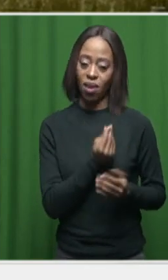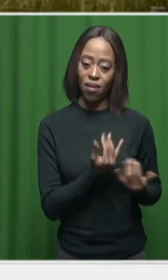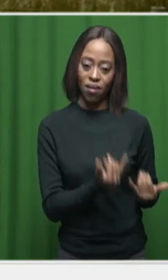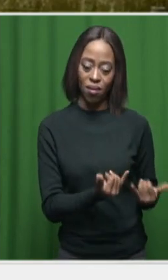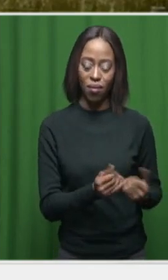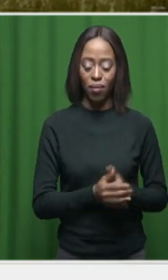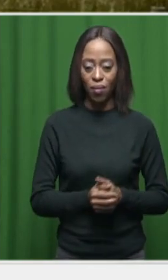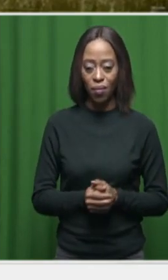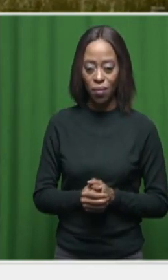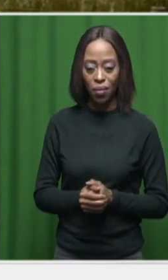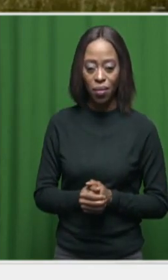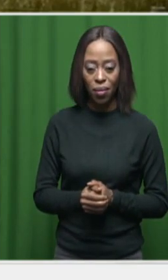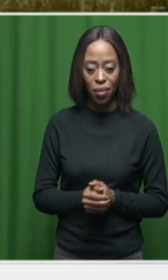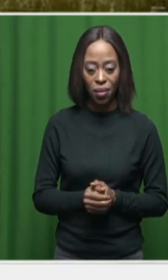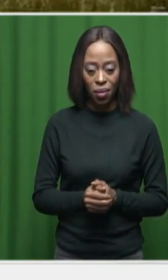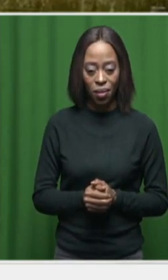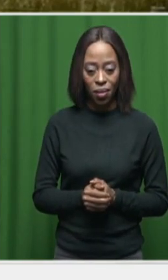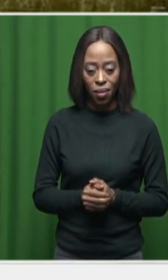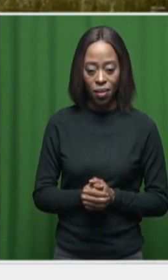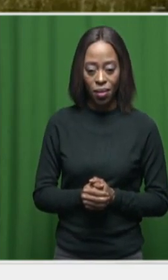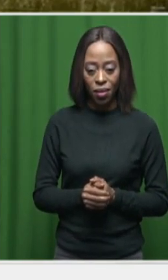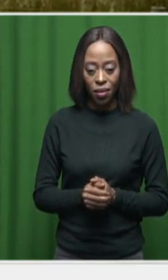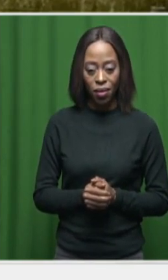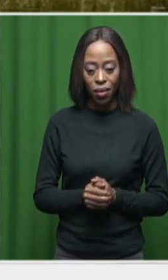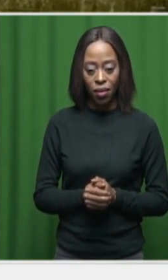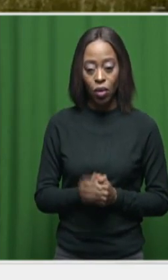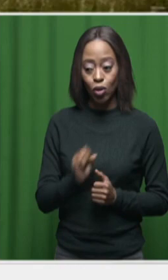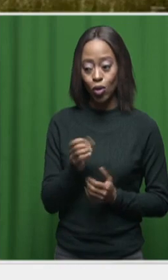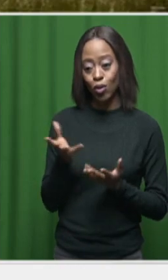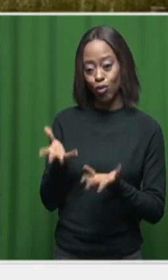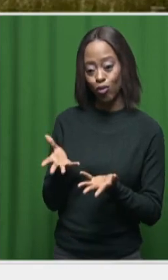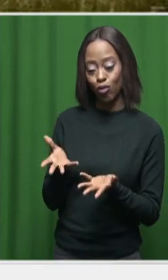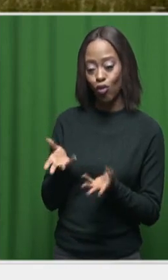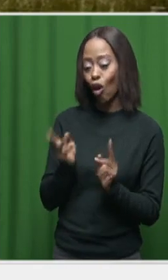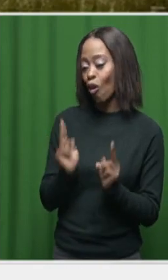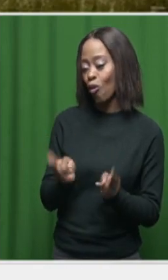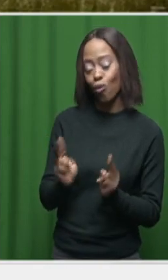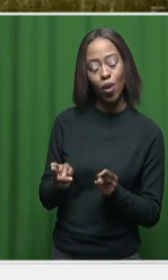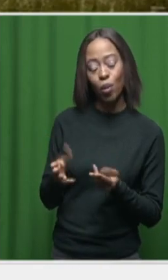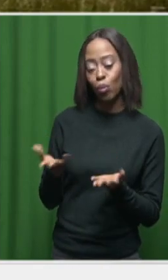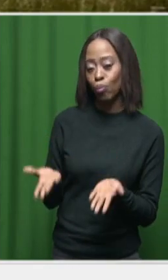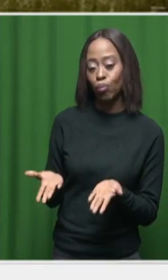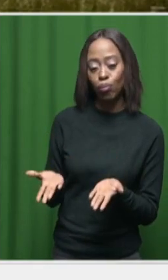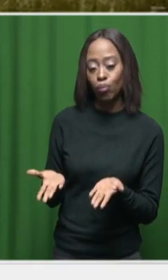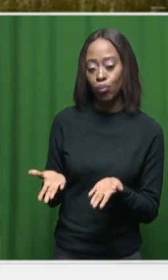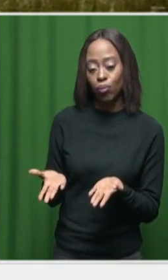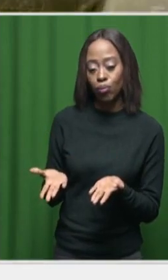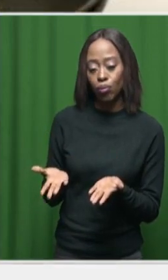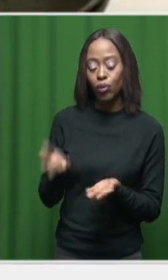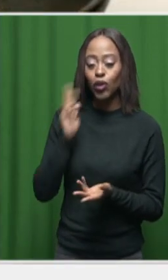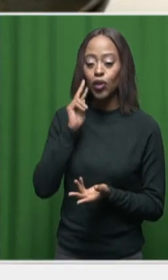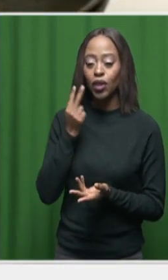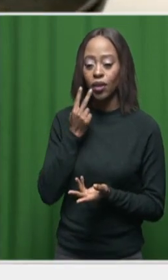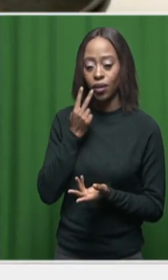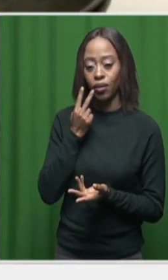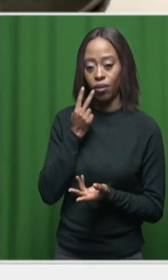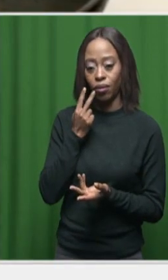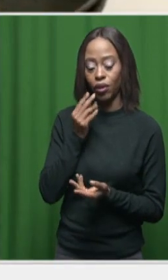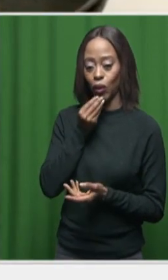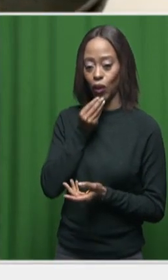Alright, so that would be a typical vegetarian